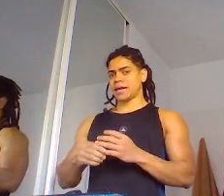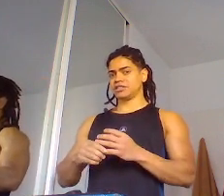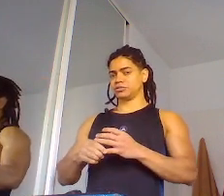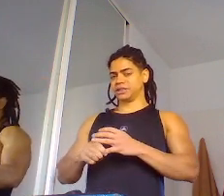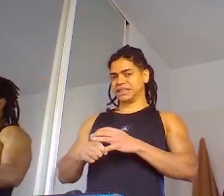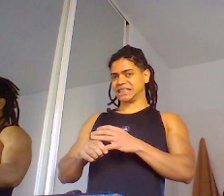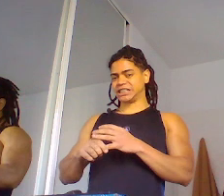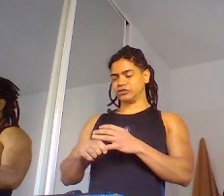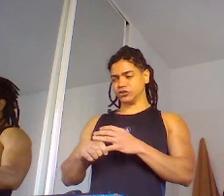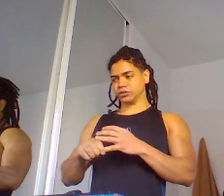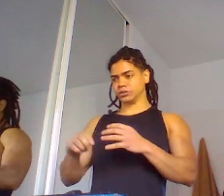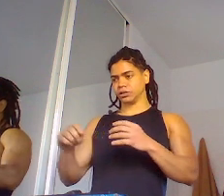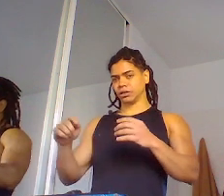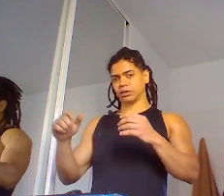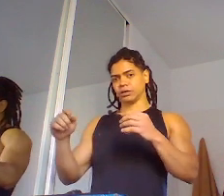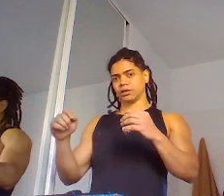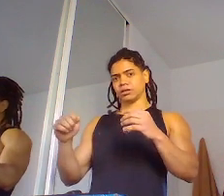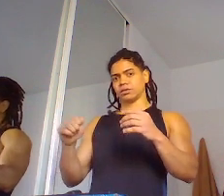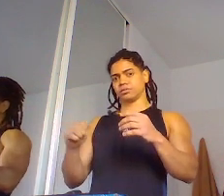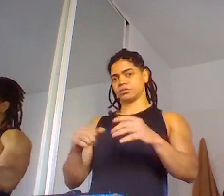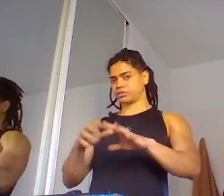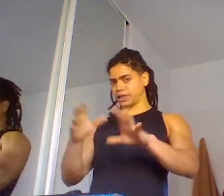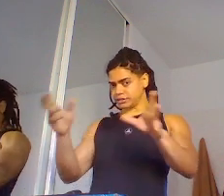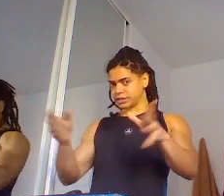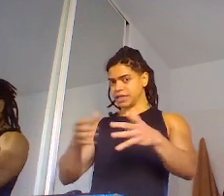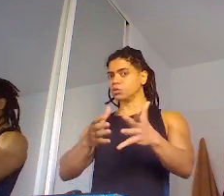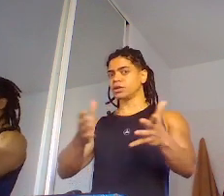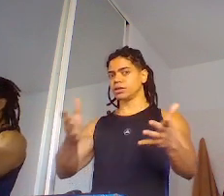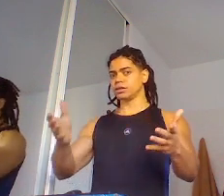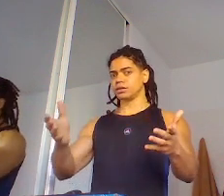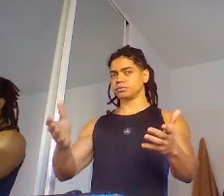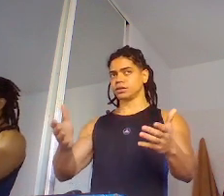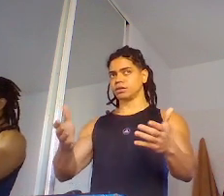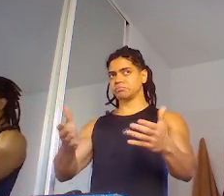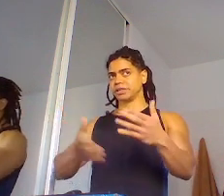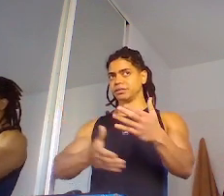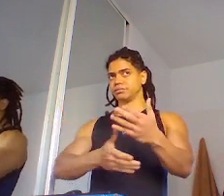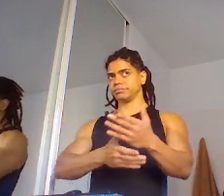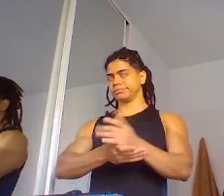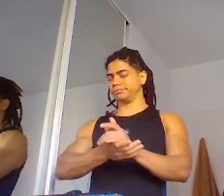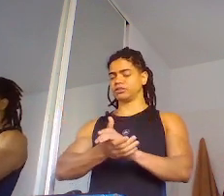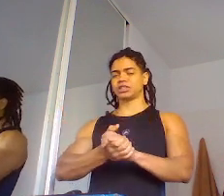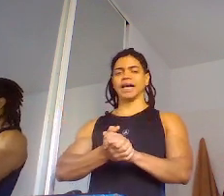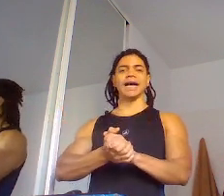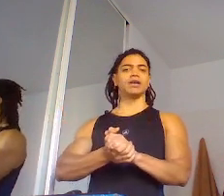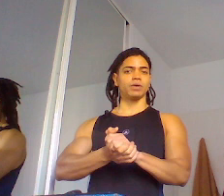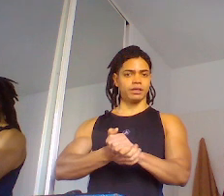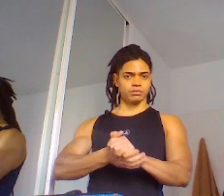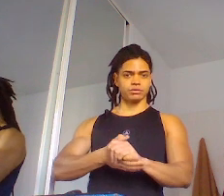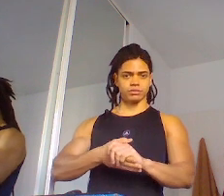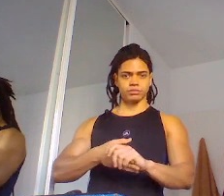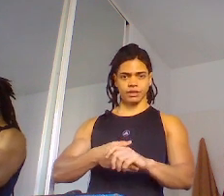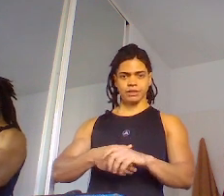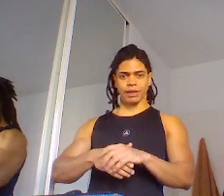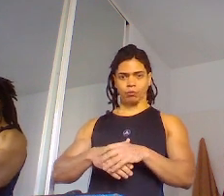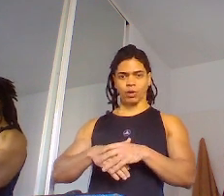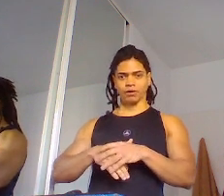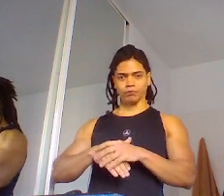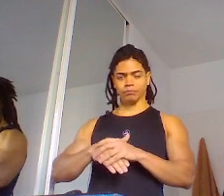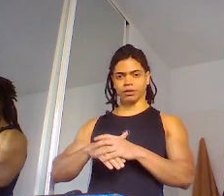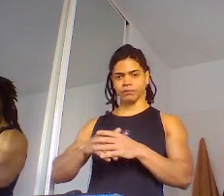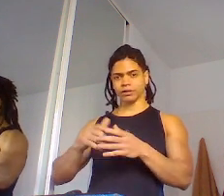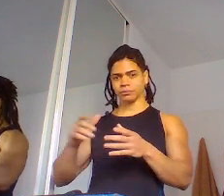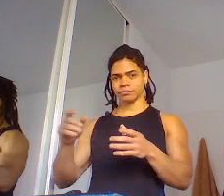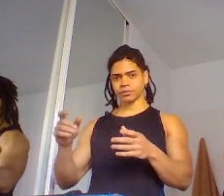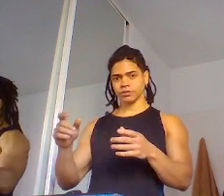company management decisions, such as equity Berkshire Hathaway, led by